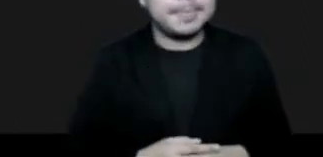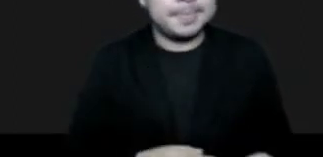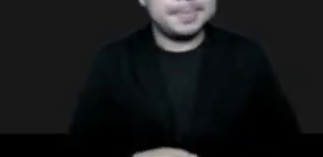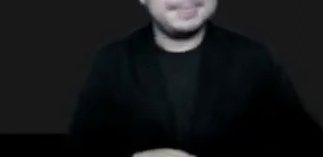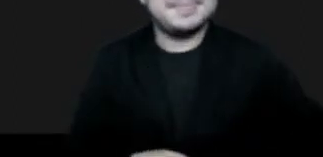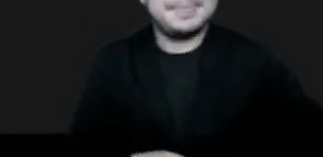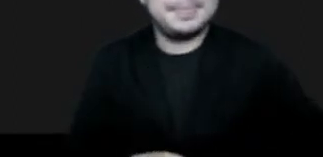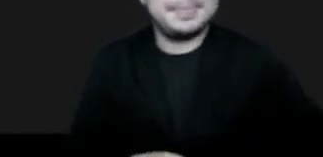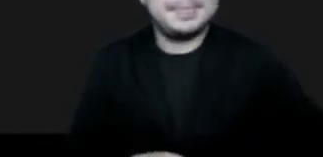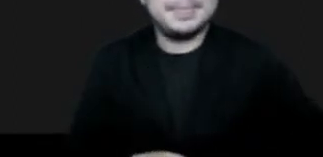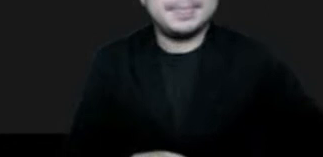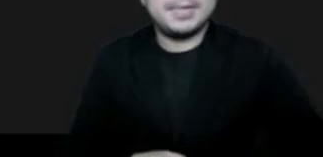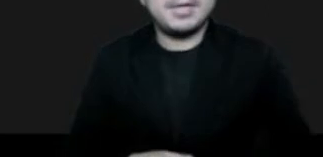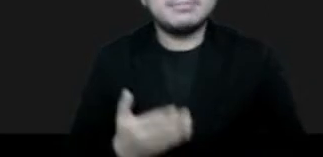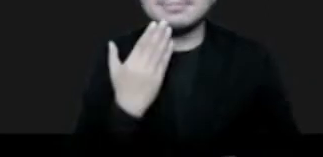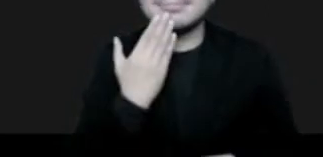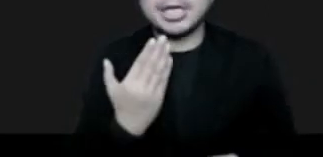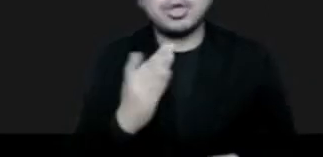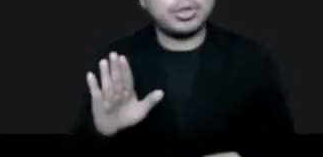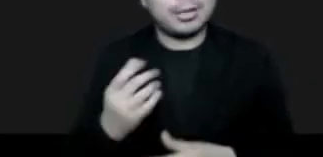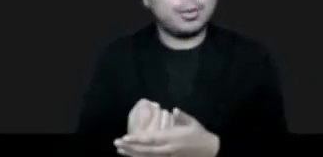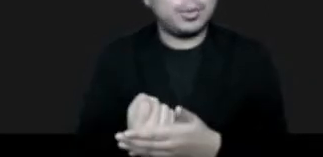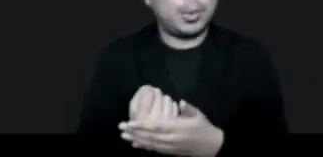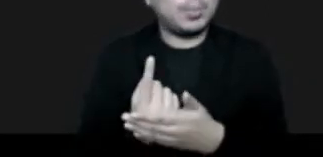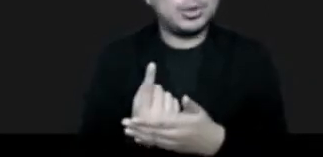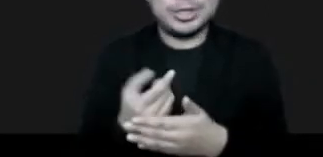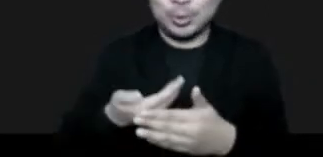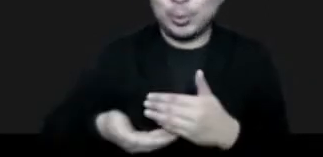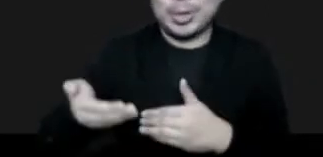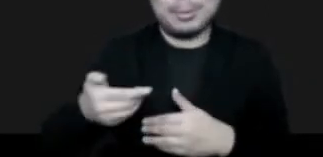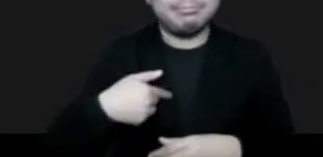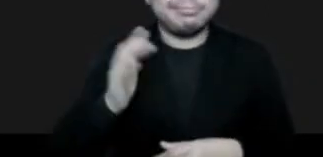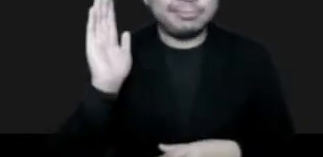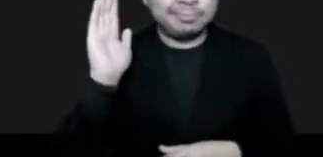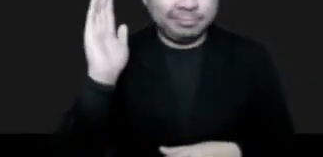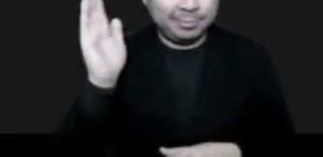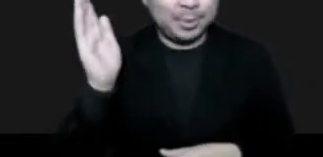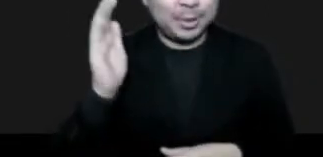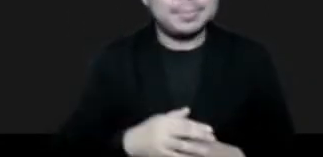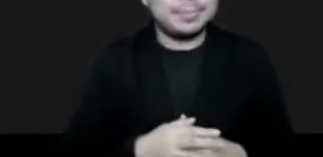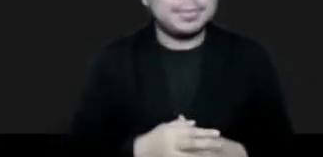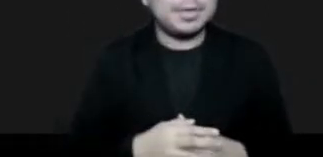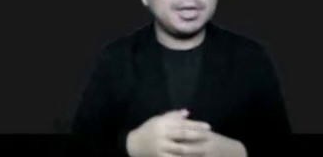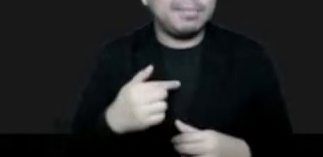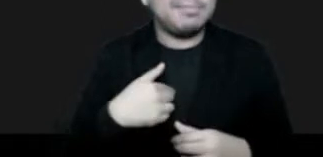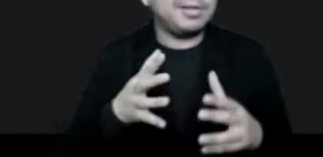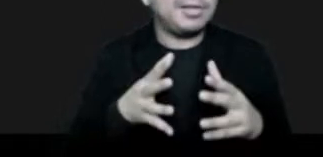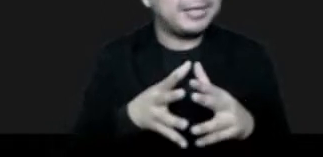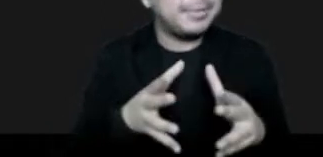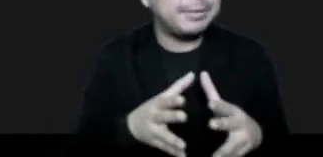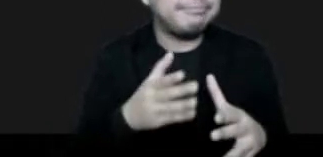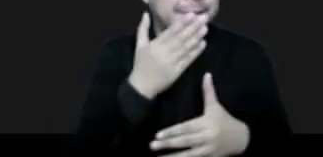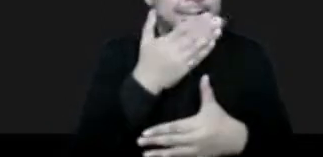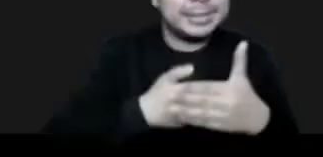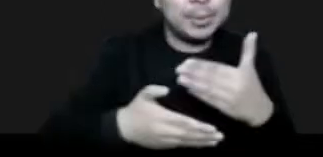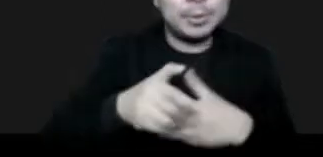Basically, really, what I have is to do with the experiences of persons with disabilities